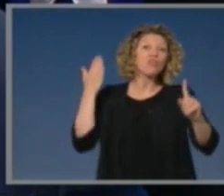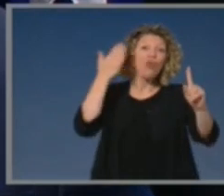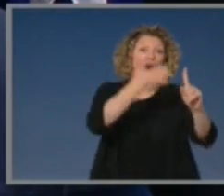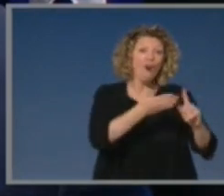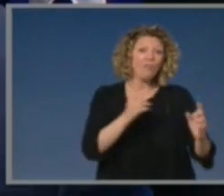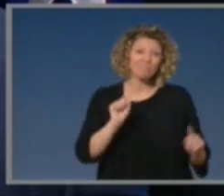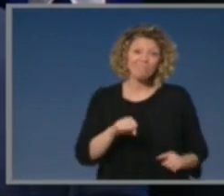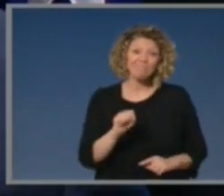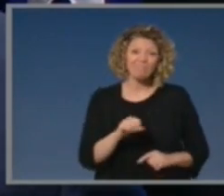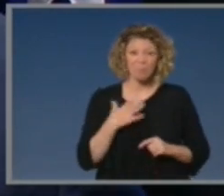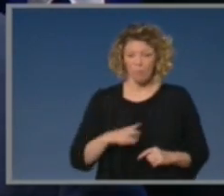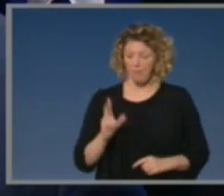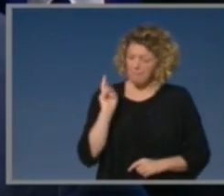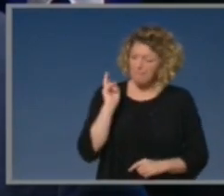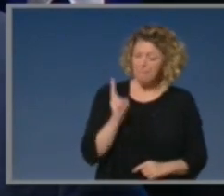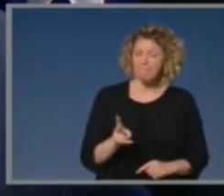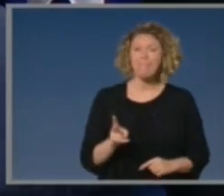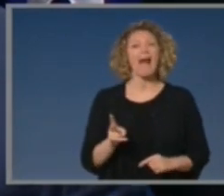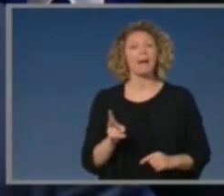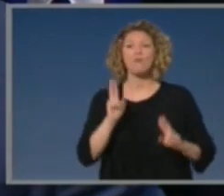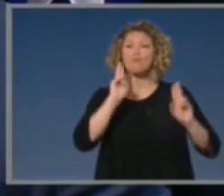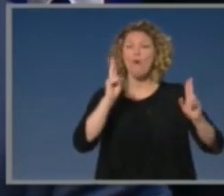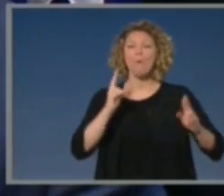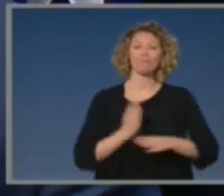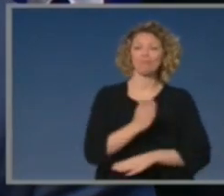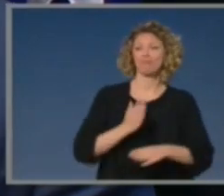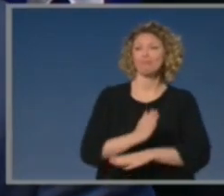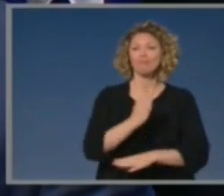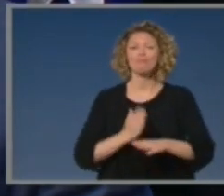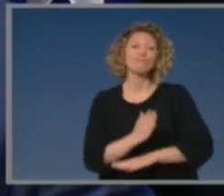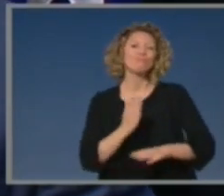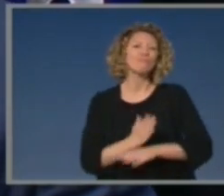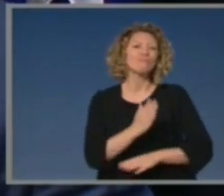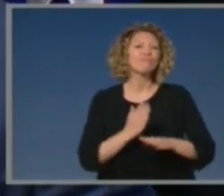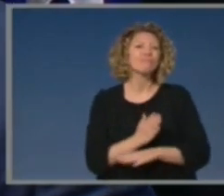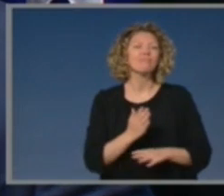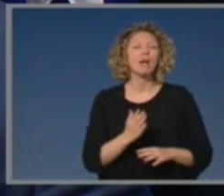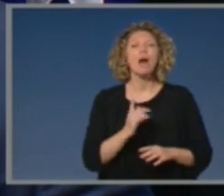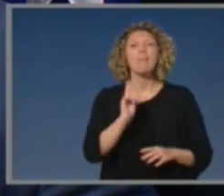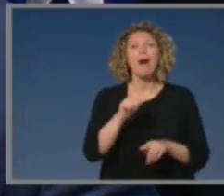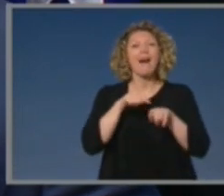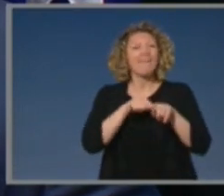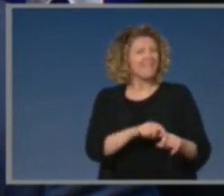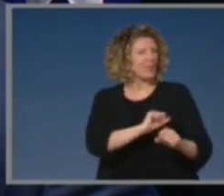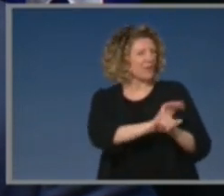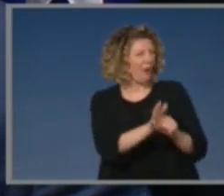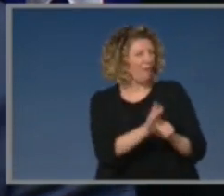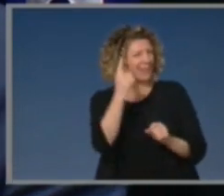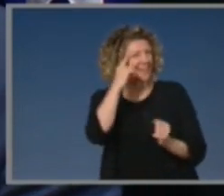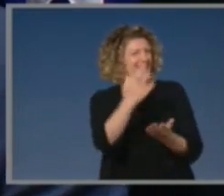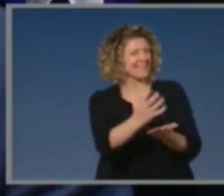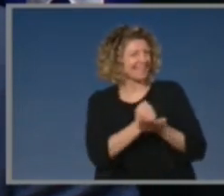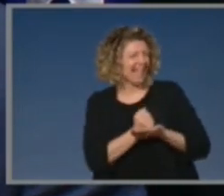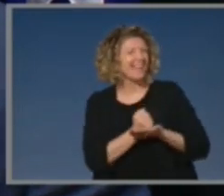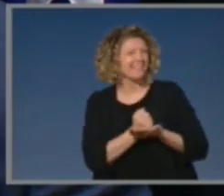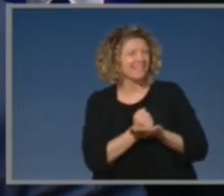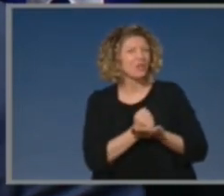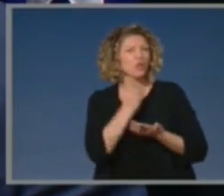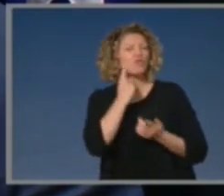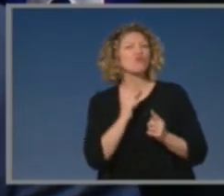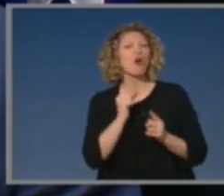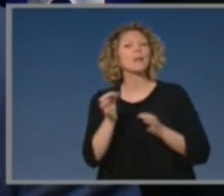can get back to the state you're talking about, which is what we are talking about as a COVID-safe economy, to try and get to that point as